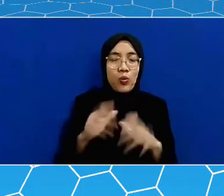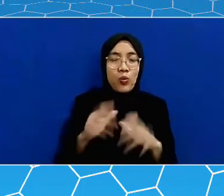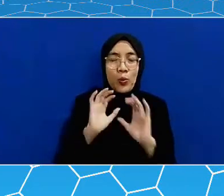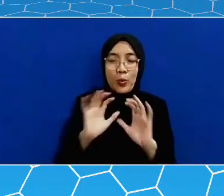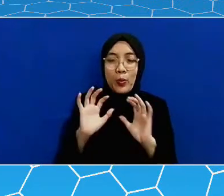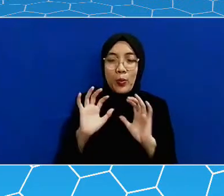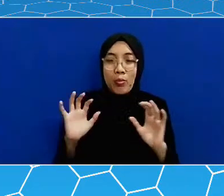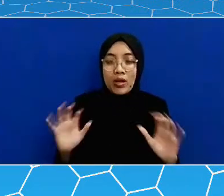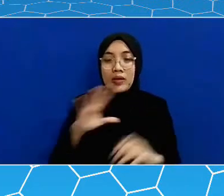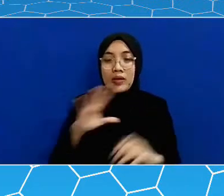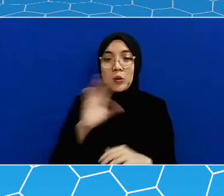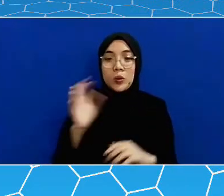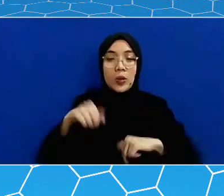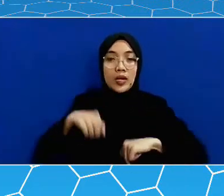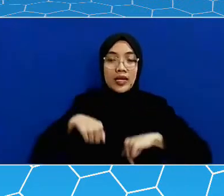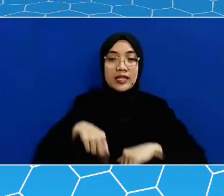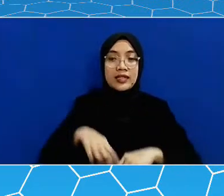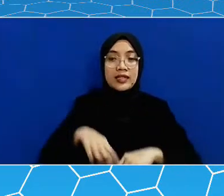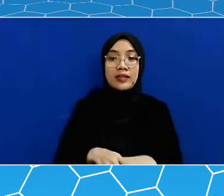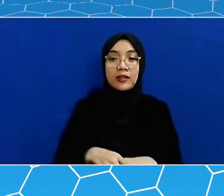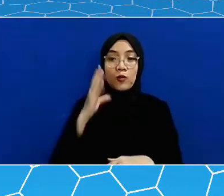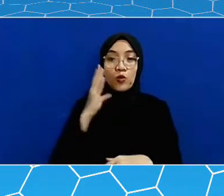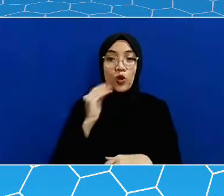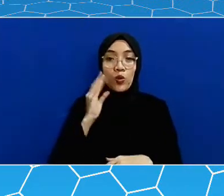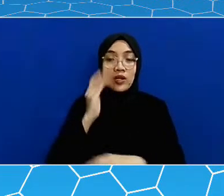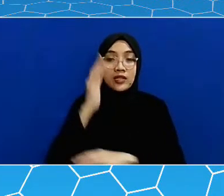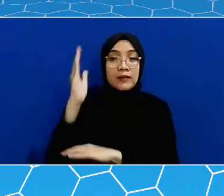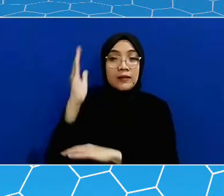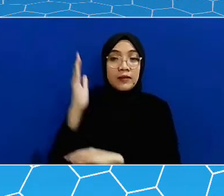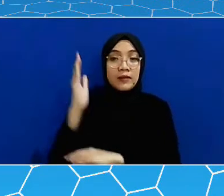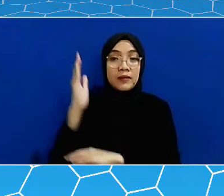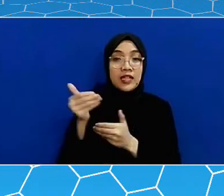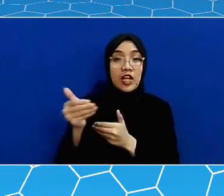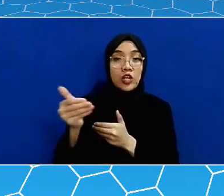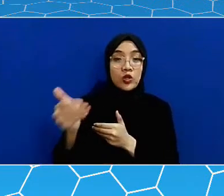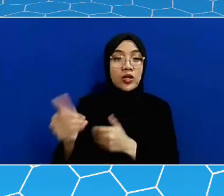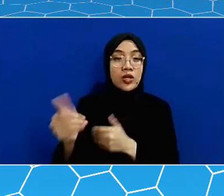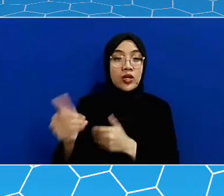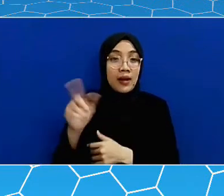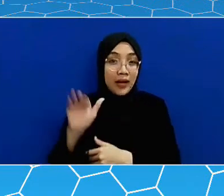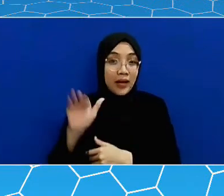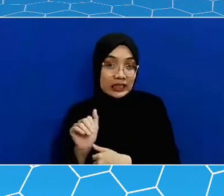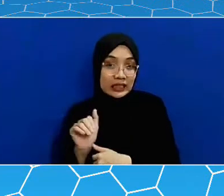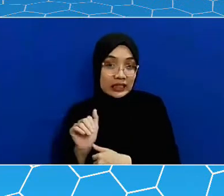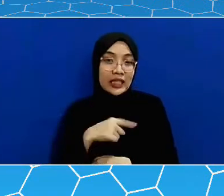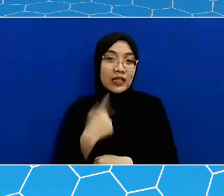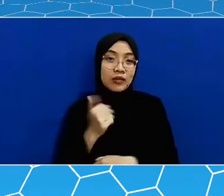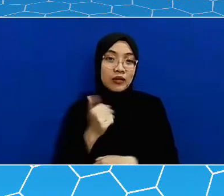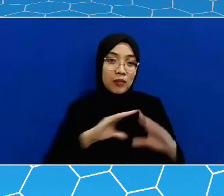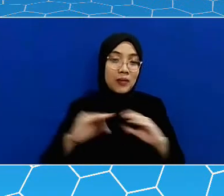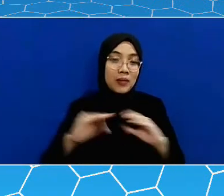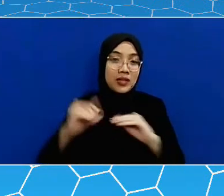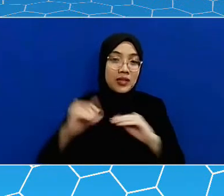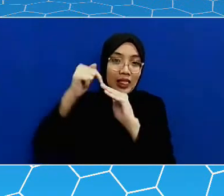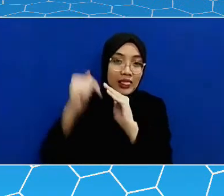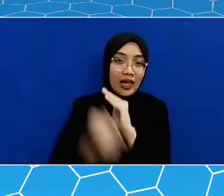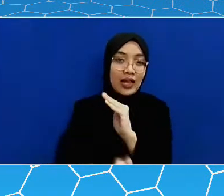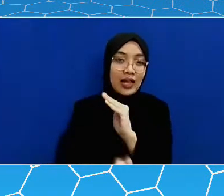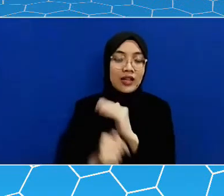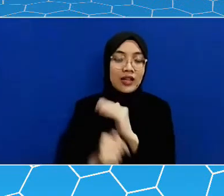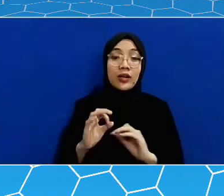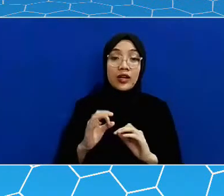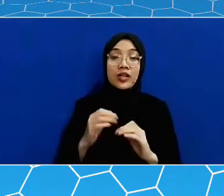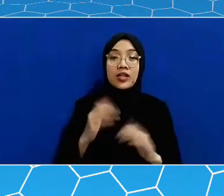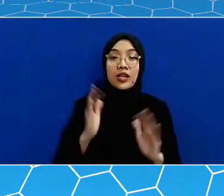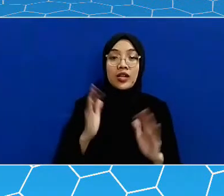next webinar, which I'm sure will be coming up quite soon. So with that, let's go to the Q&As. I see two